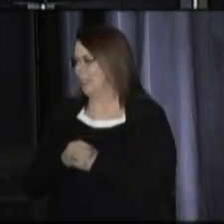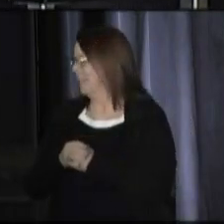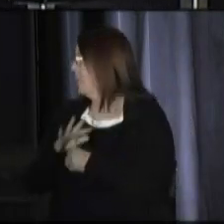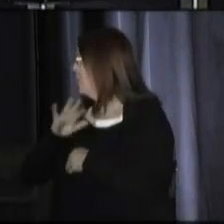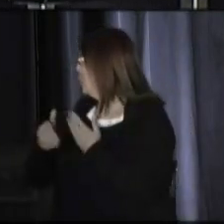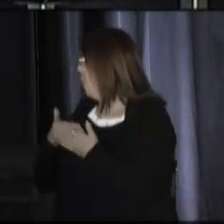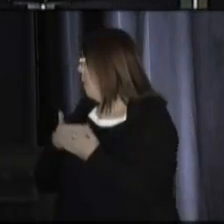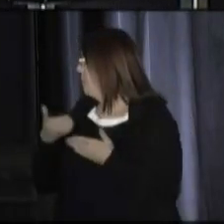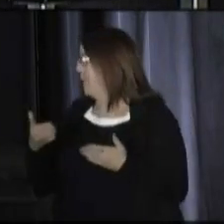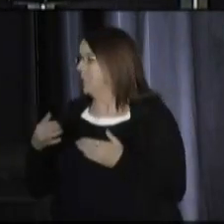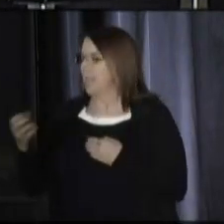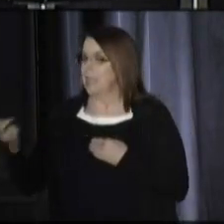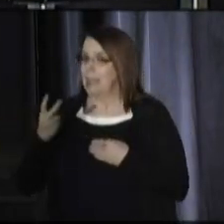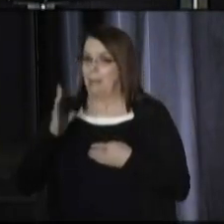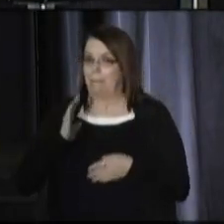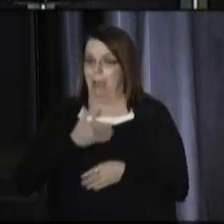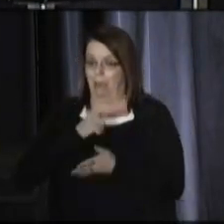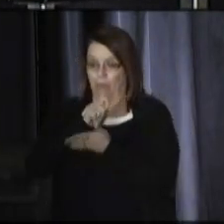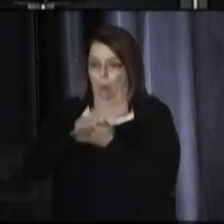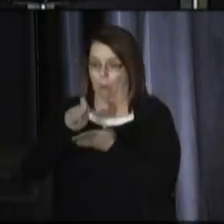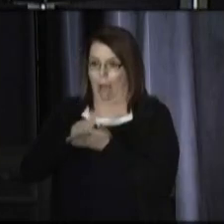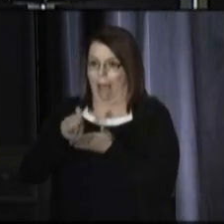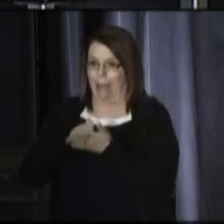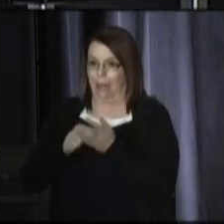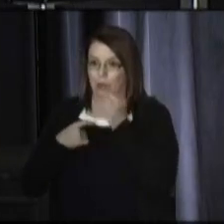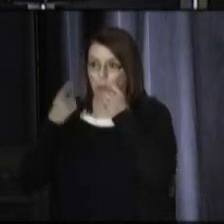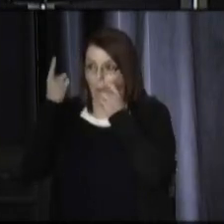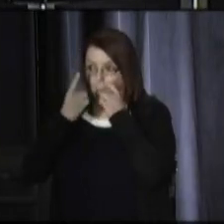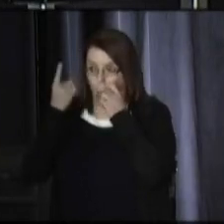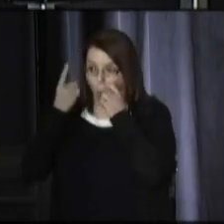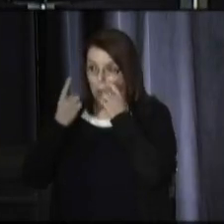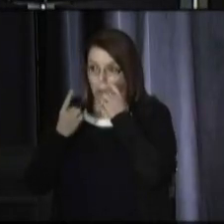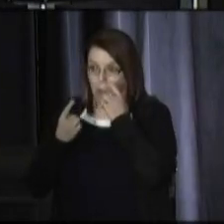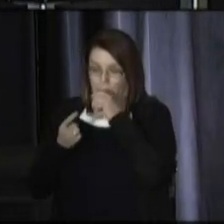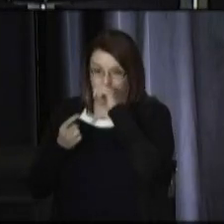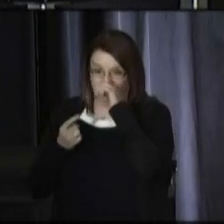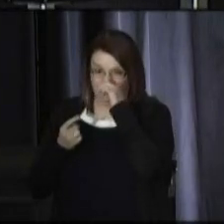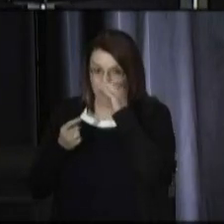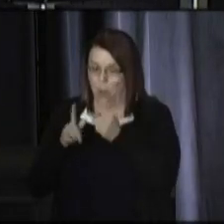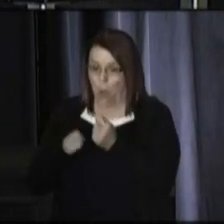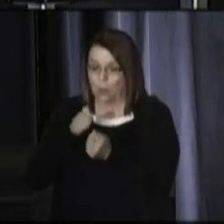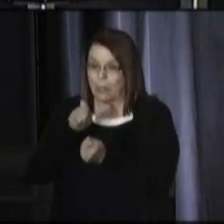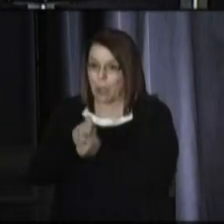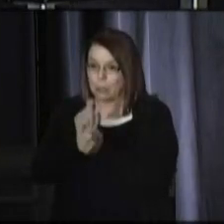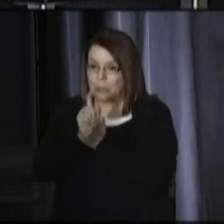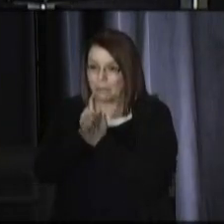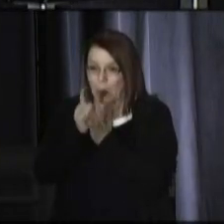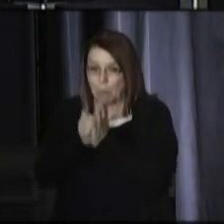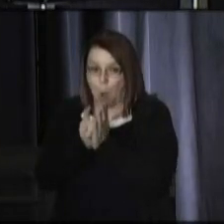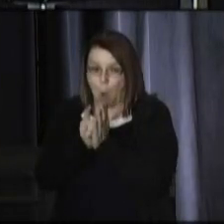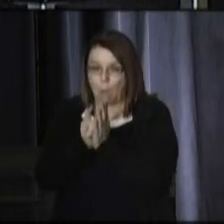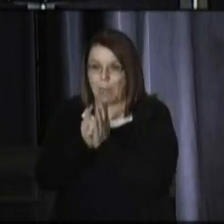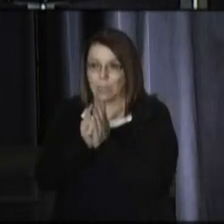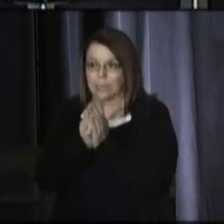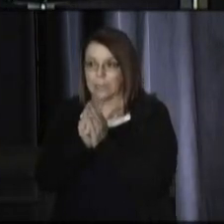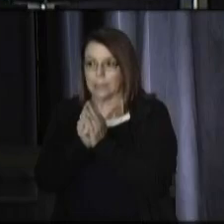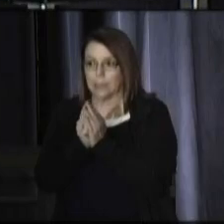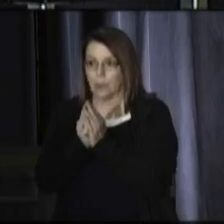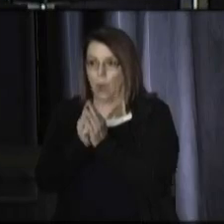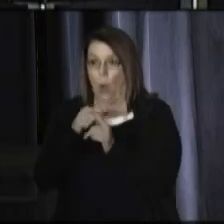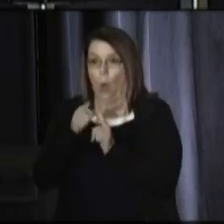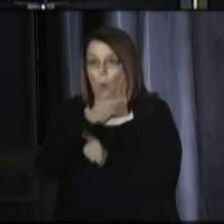in my family. So I feel like what first inspired me to write was gossip, and it always began with, I'm not a gossip. I don't talk about other